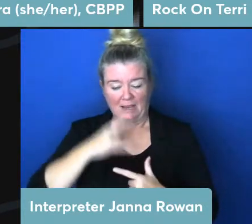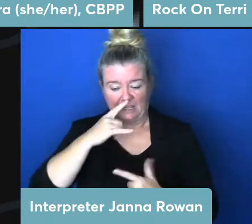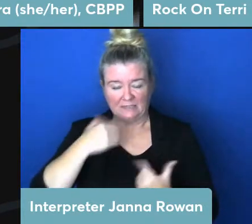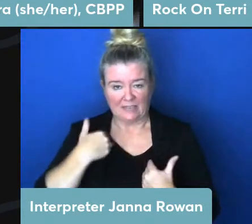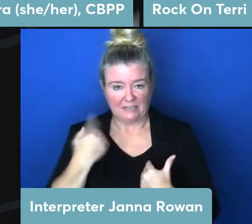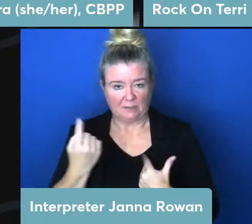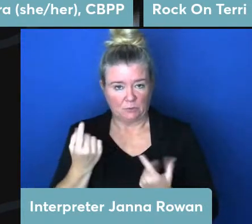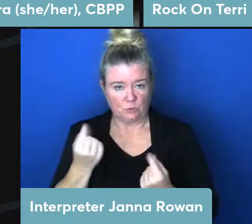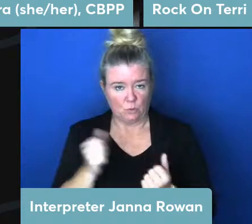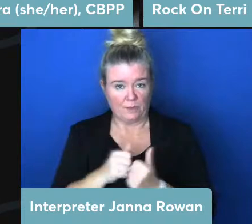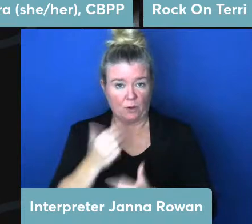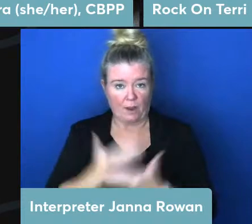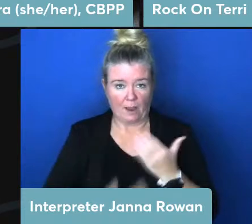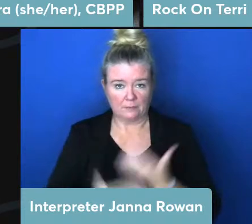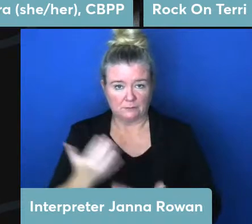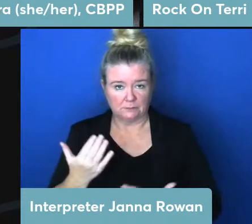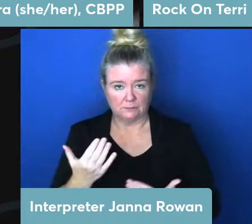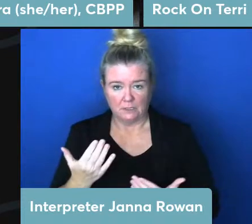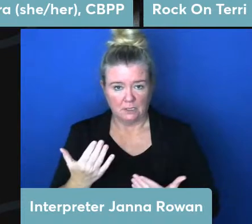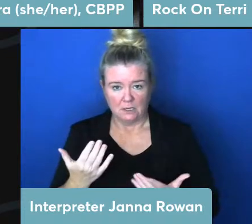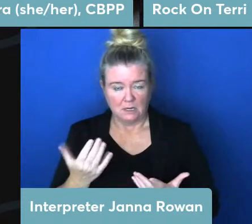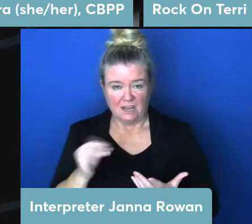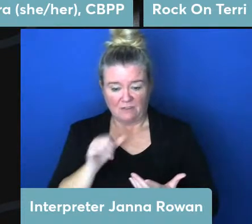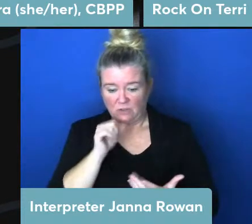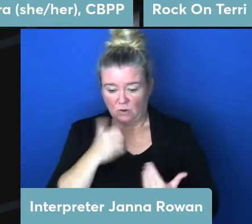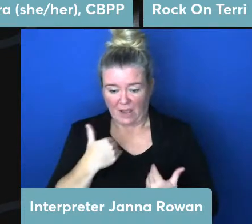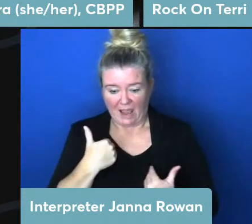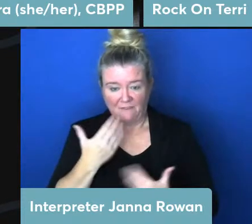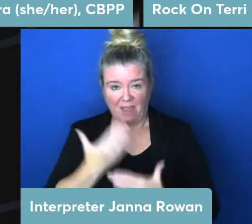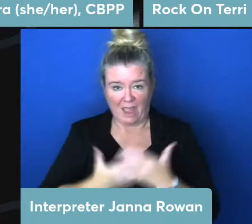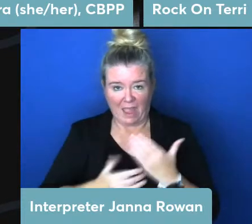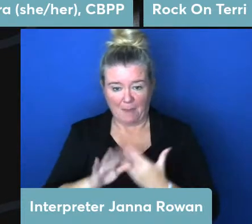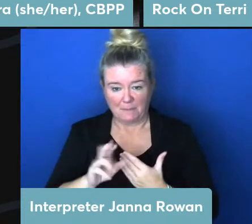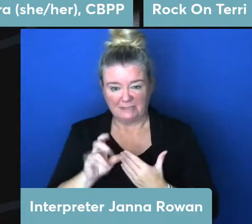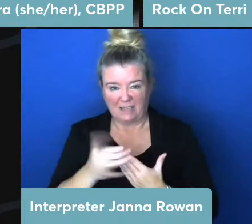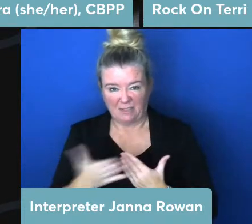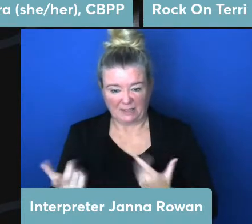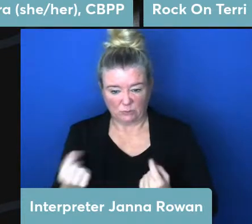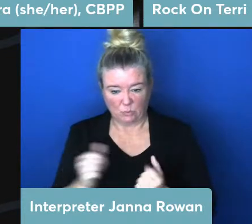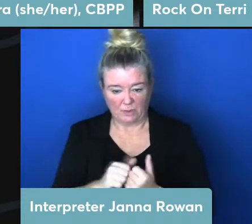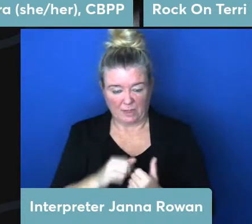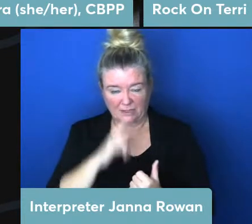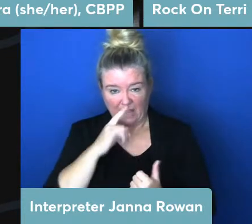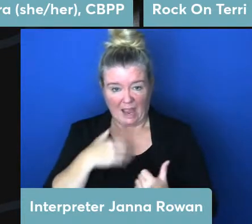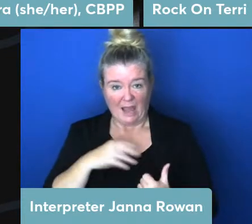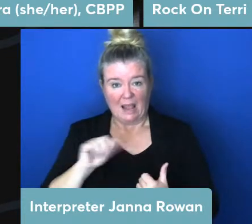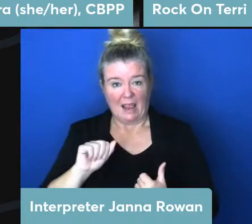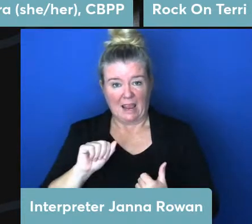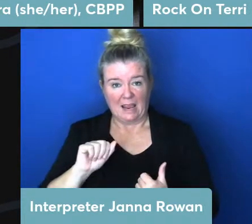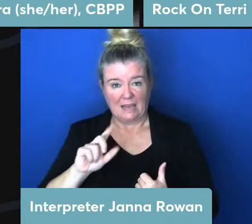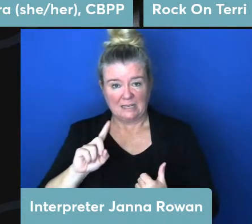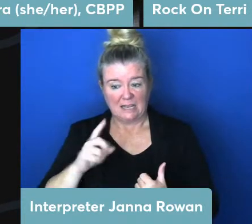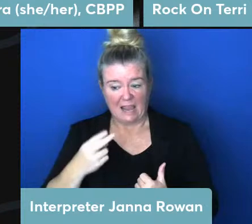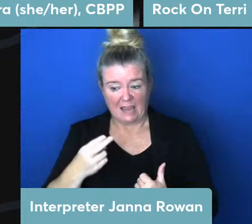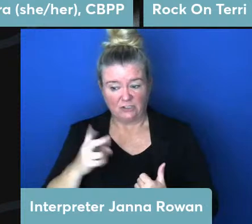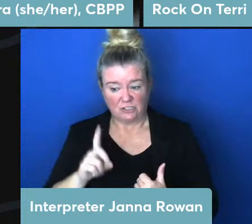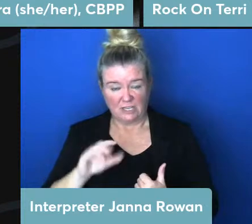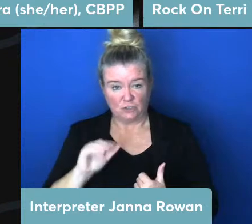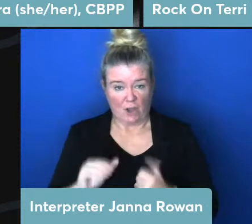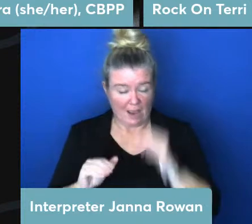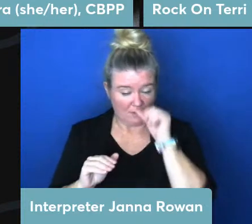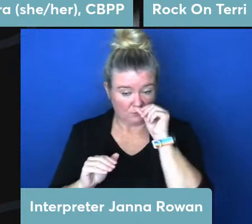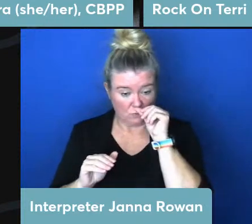to do with their hands. Because if you didn't have the hand busies, I had a ADHD child that